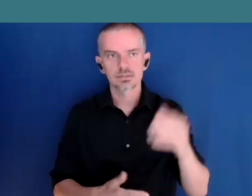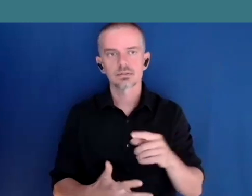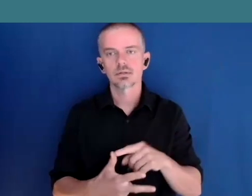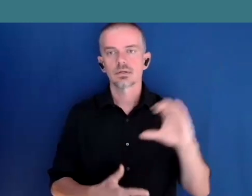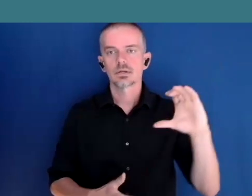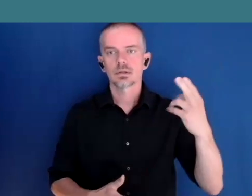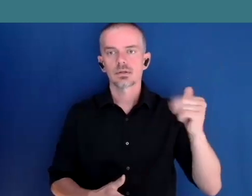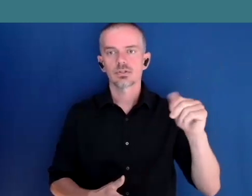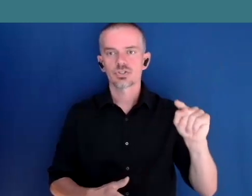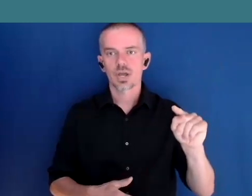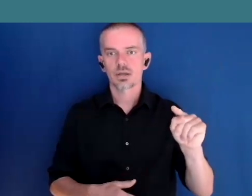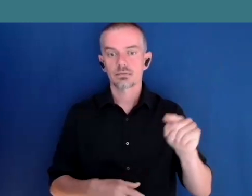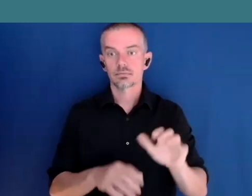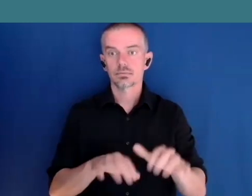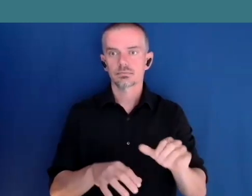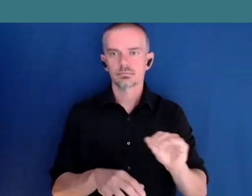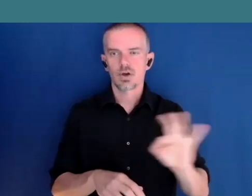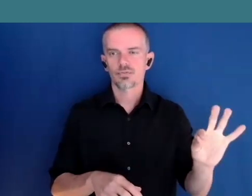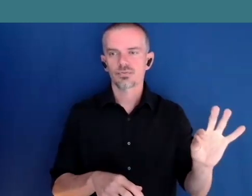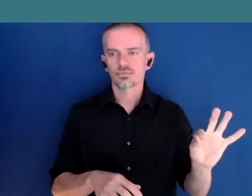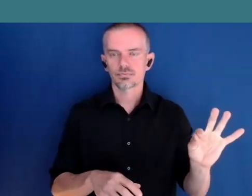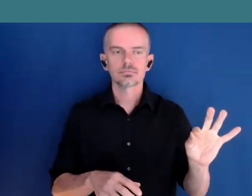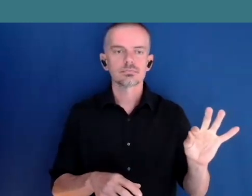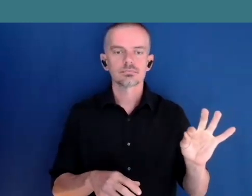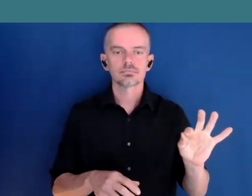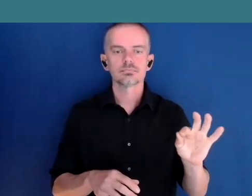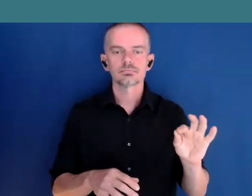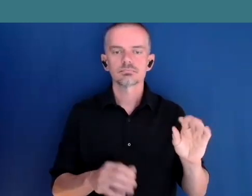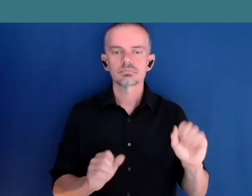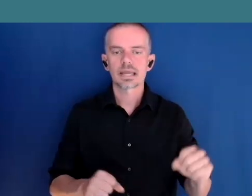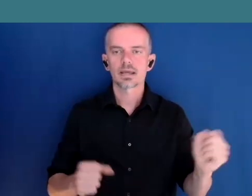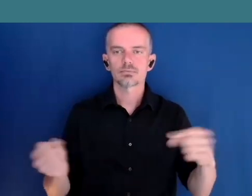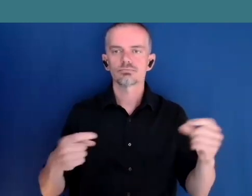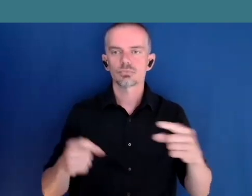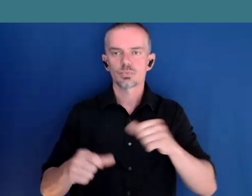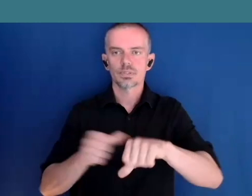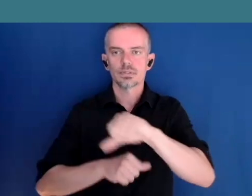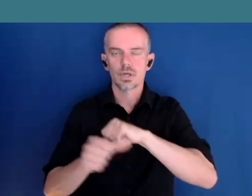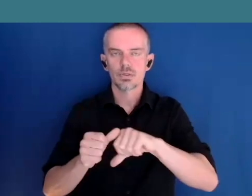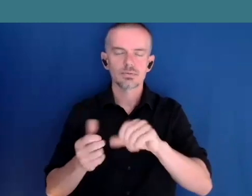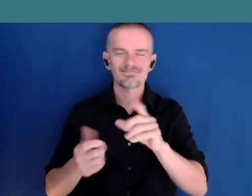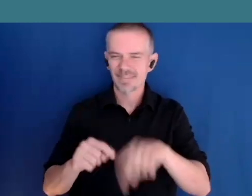box turned off for attendees to be able to chat with everyone, but we do